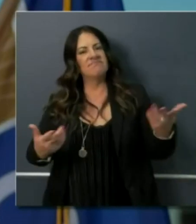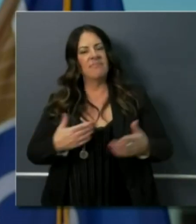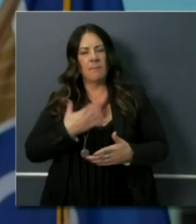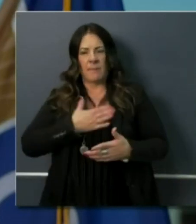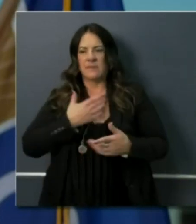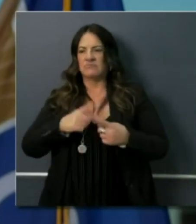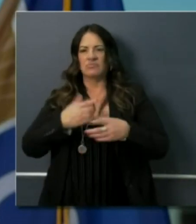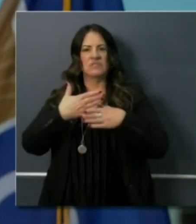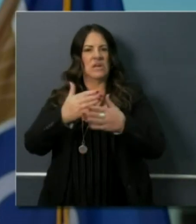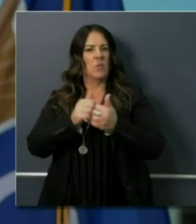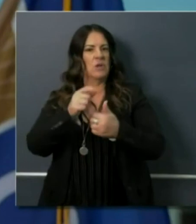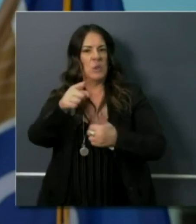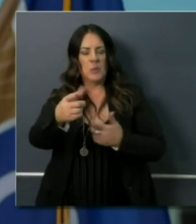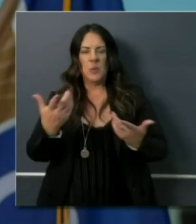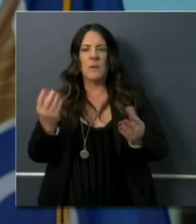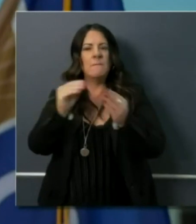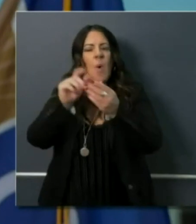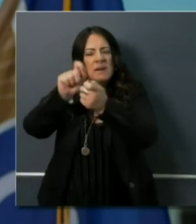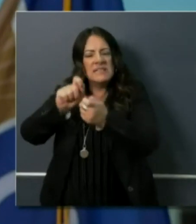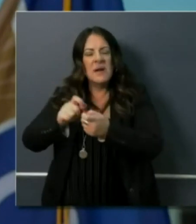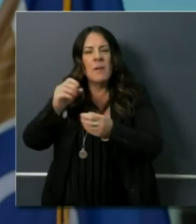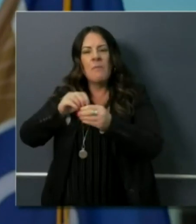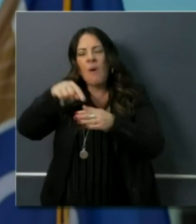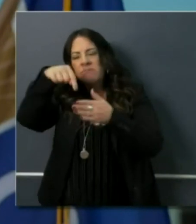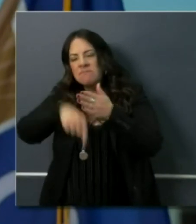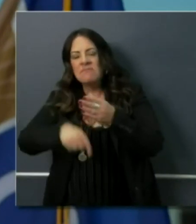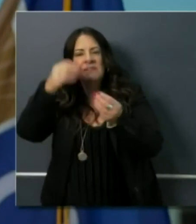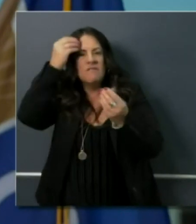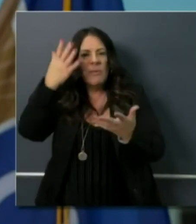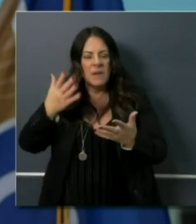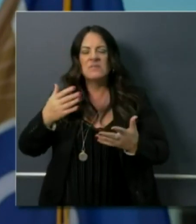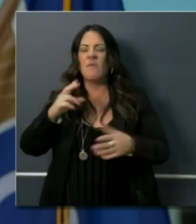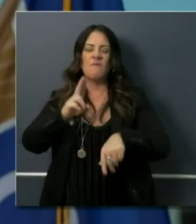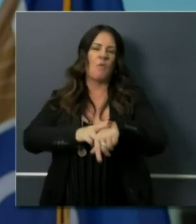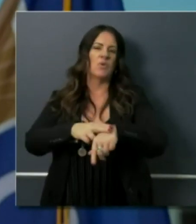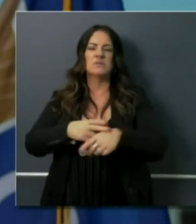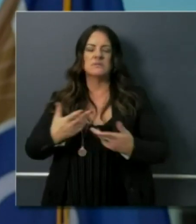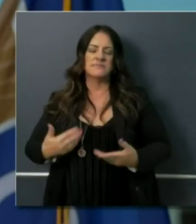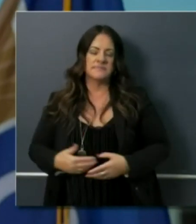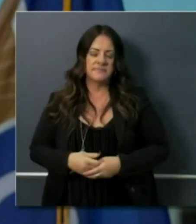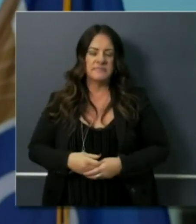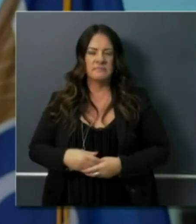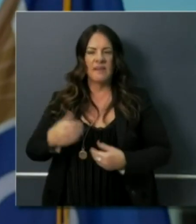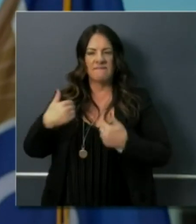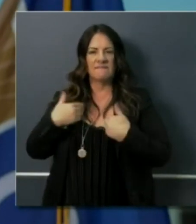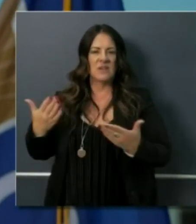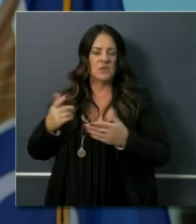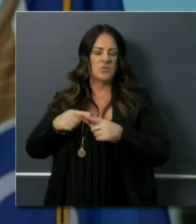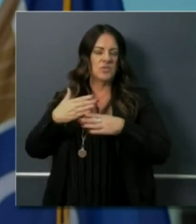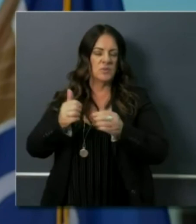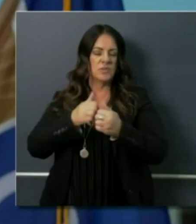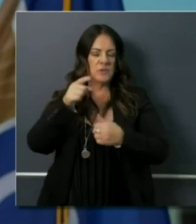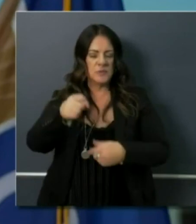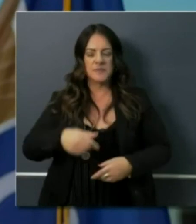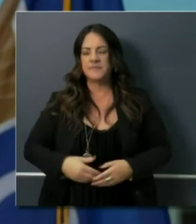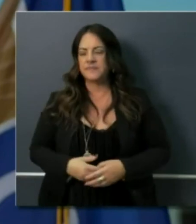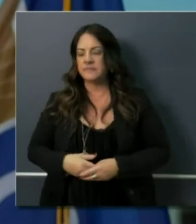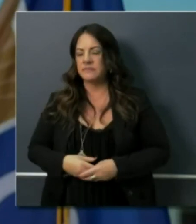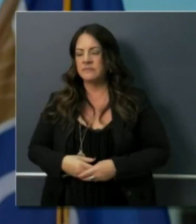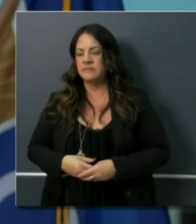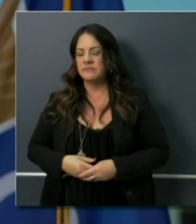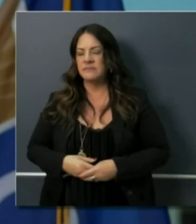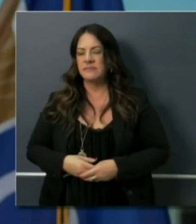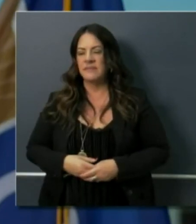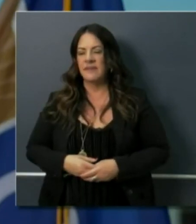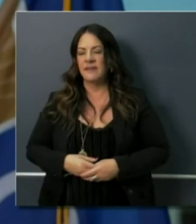you that in more detail and also provide you the first part of your question, the answer on how many of the 2.5